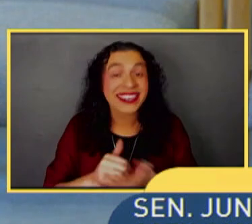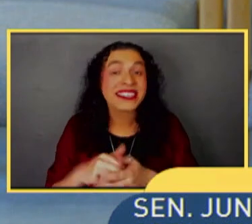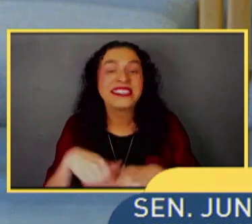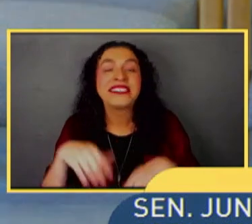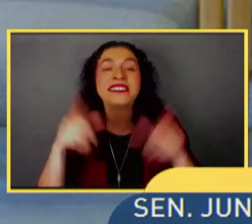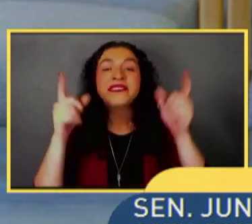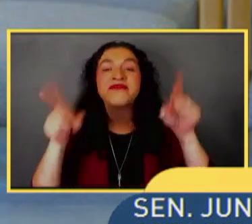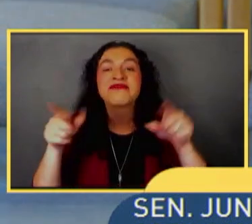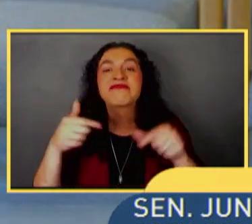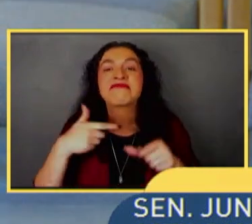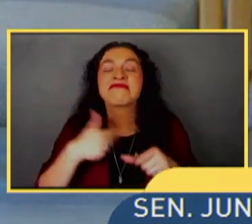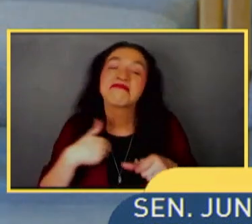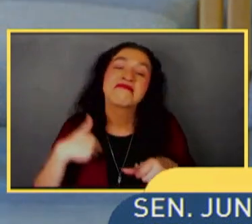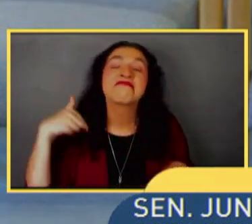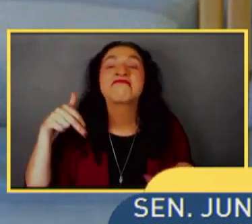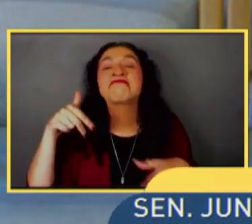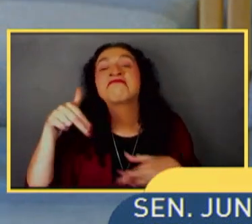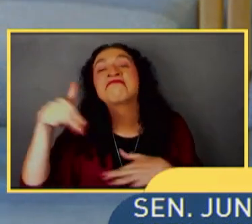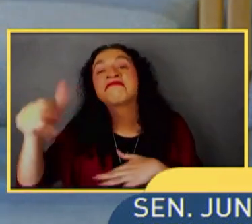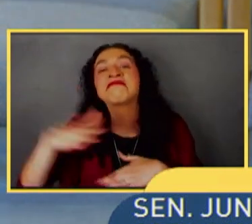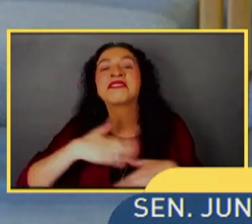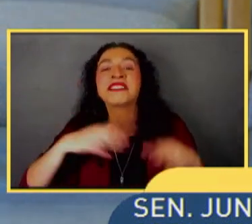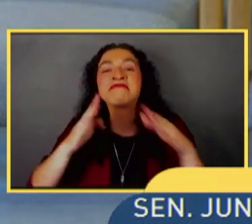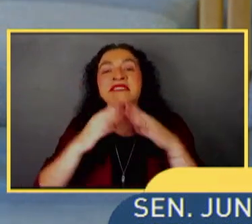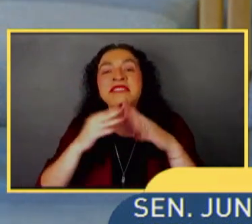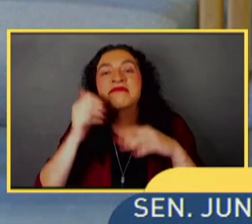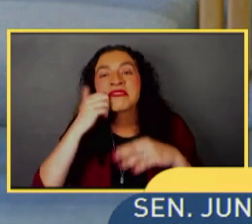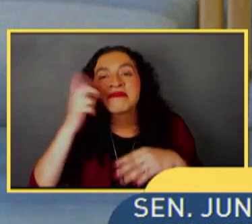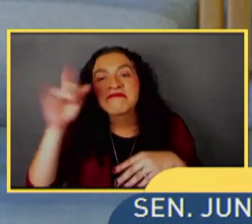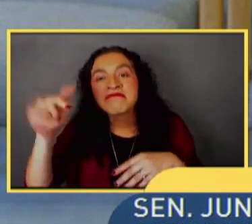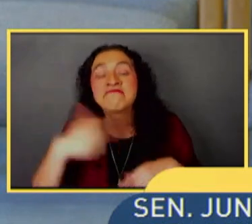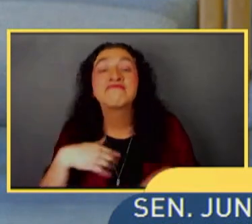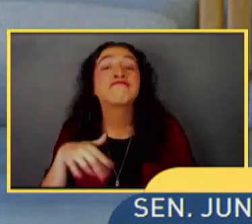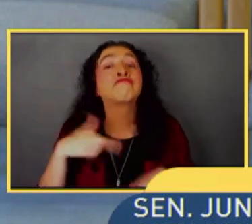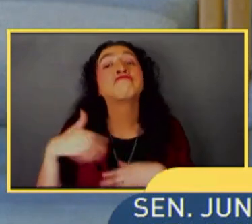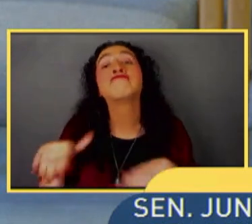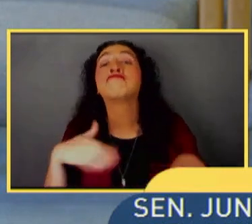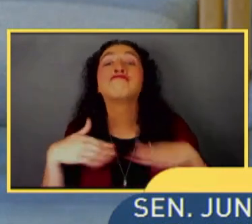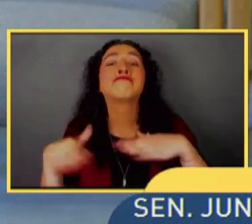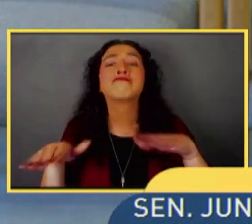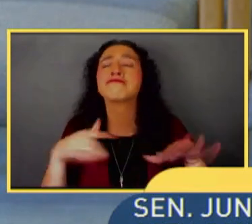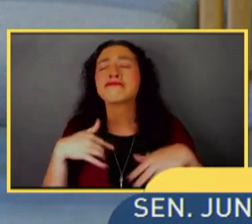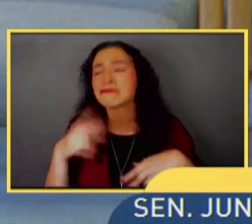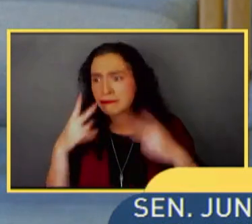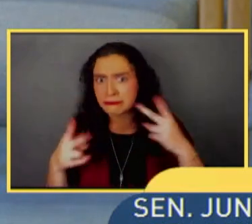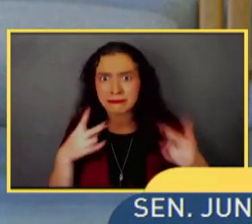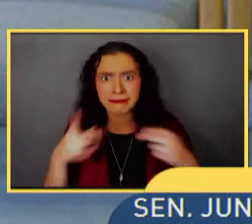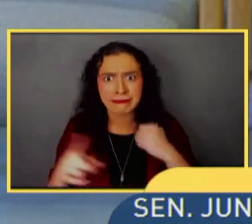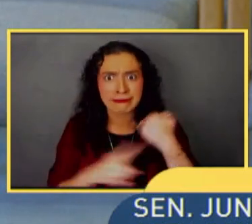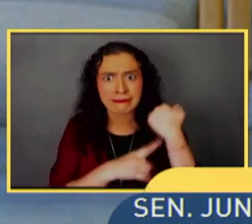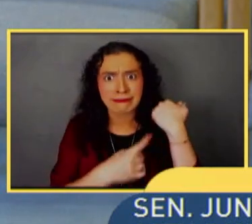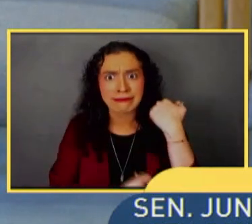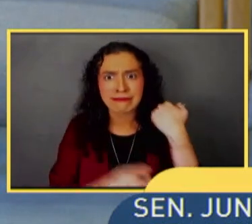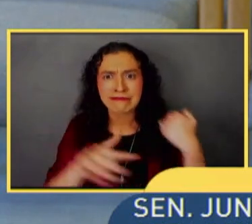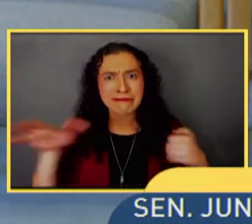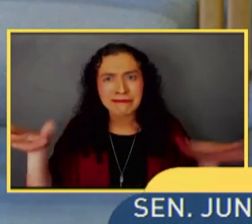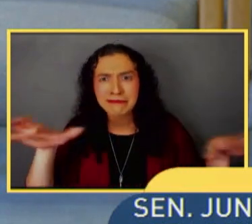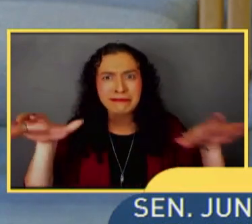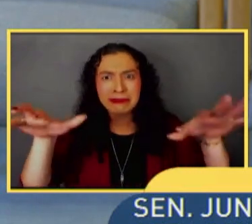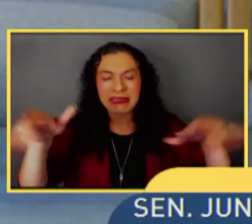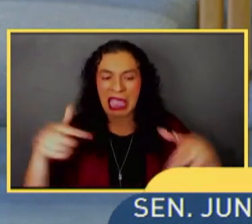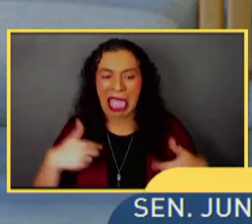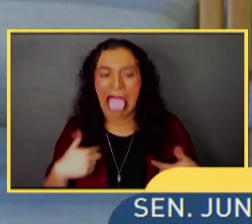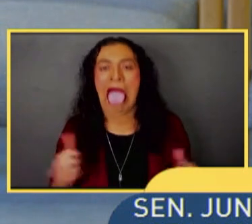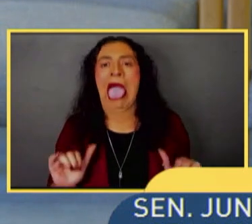through my neighborhood every day and seeing a lot of litter and taking a bag with me on my daily walk so I could pick up